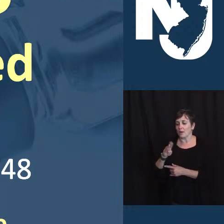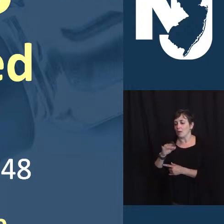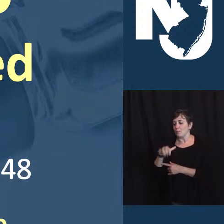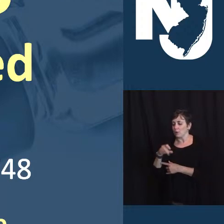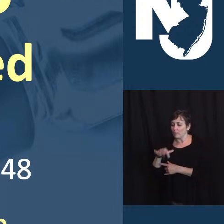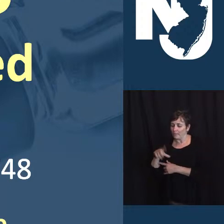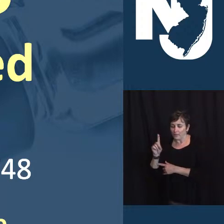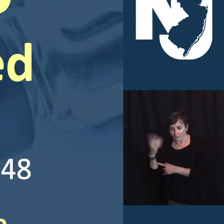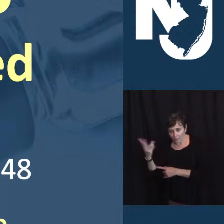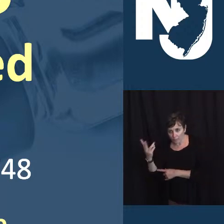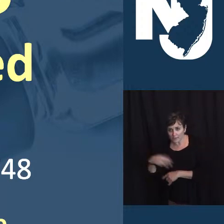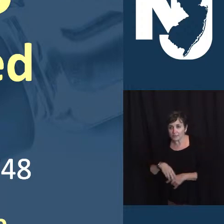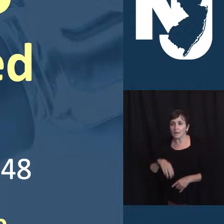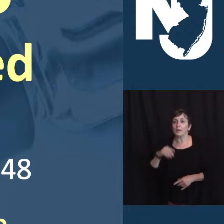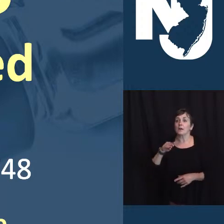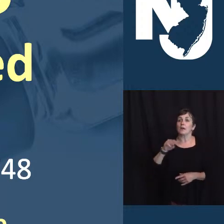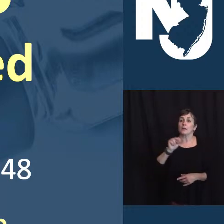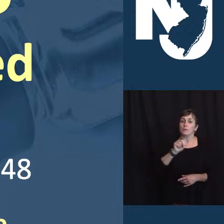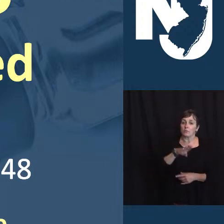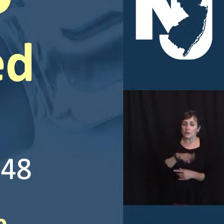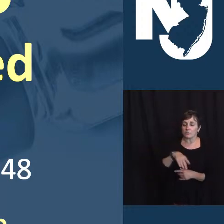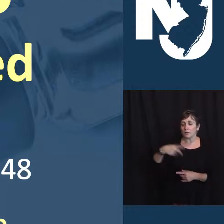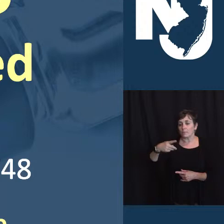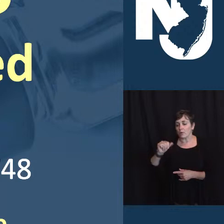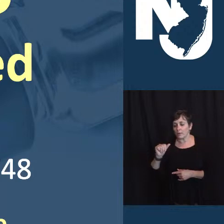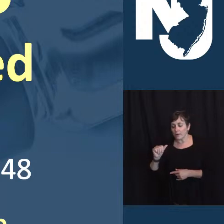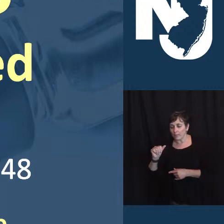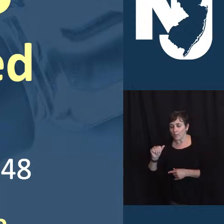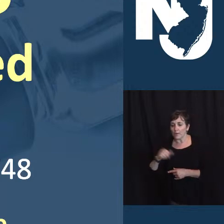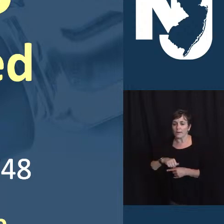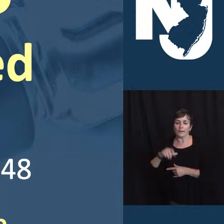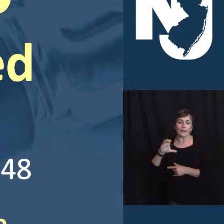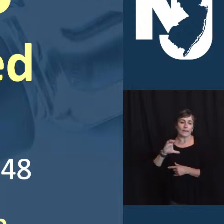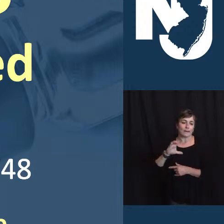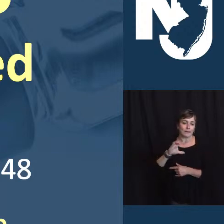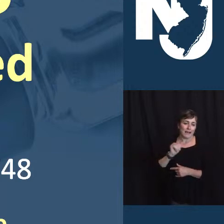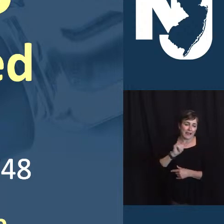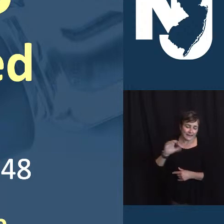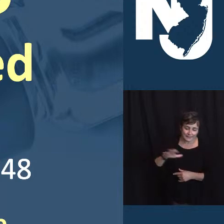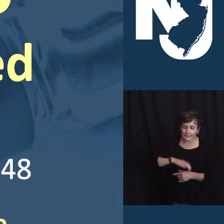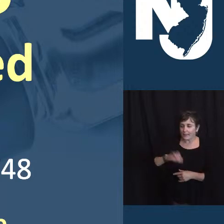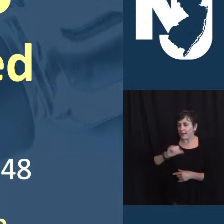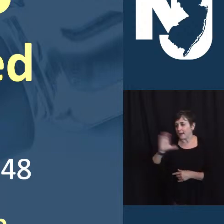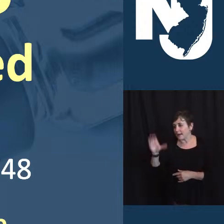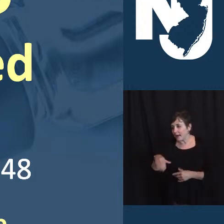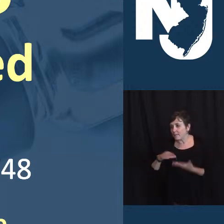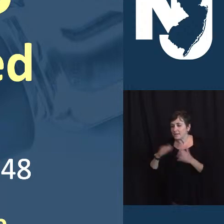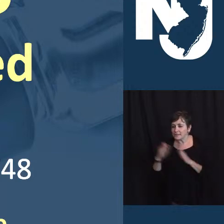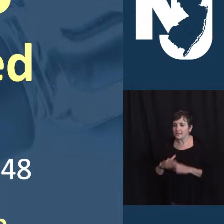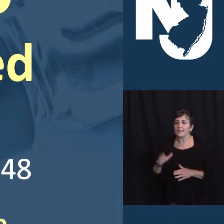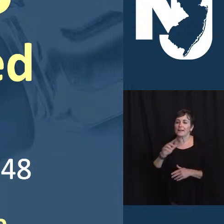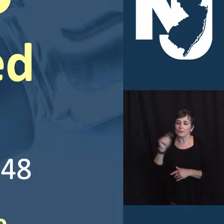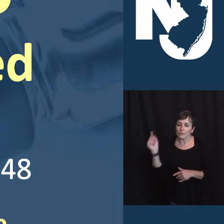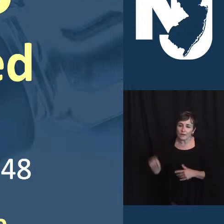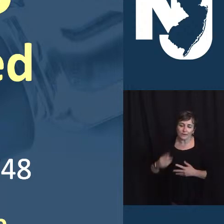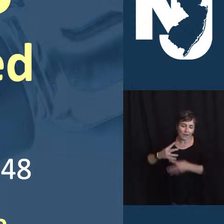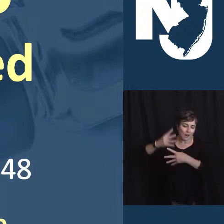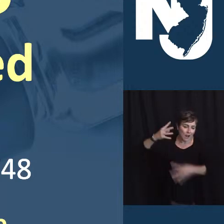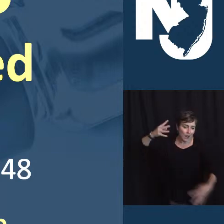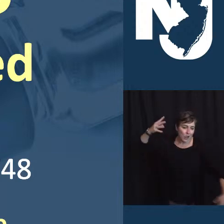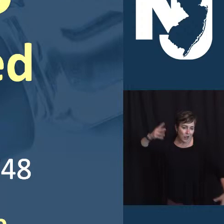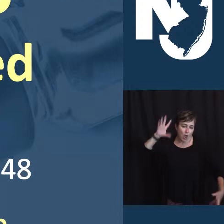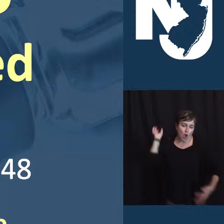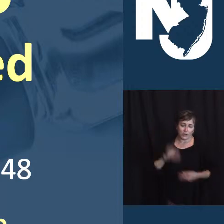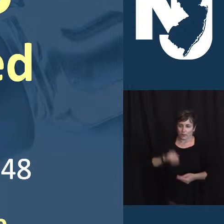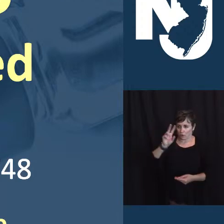New Brunswick, Perth Amboy, Howell, Monmouth, Atlantic City, Camden City, Vineland, Trenton, and Hamilton. We've been doing all